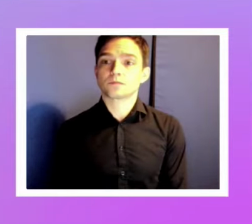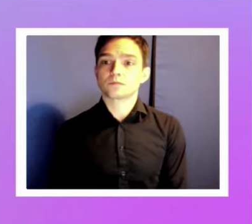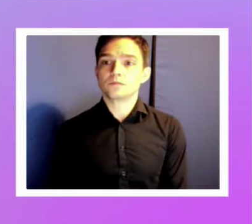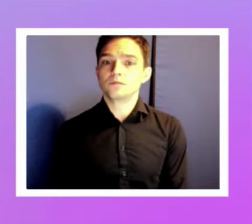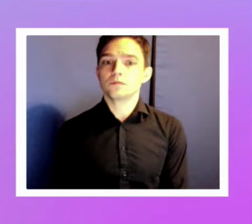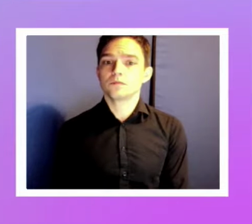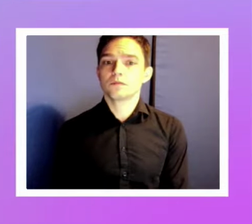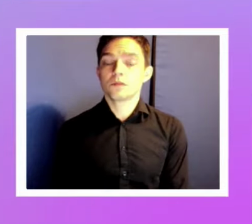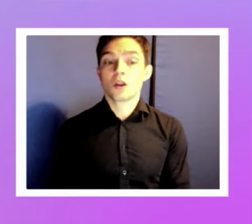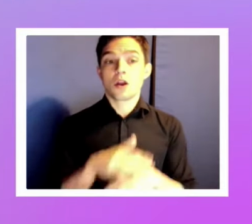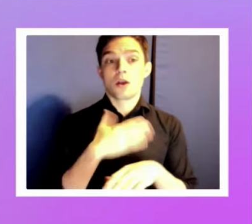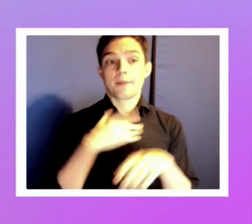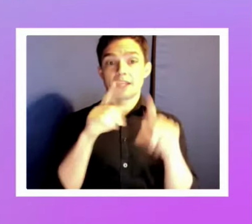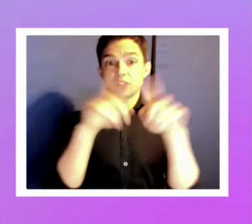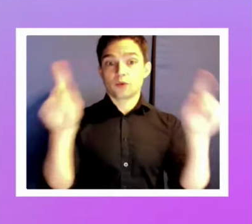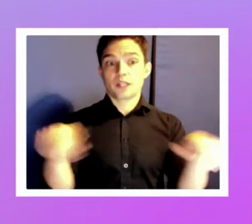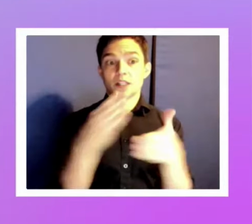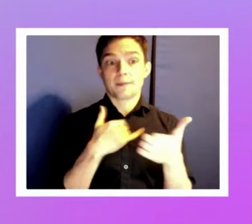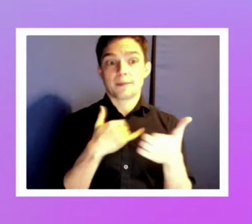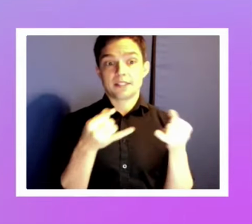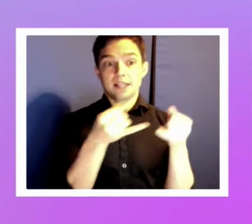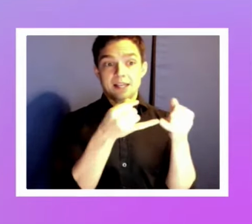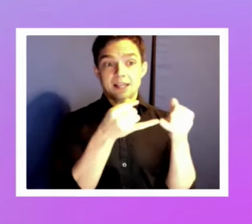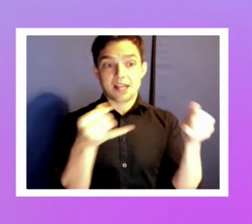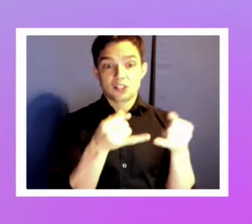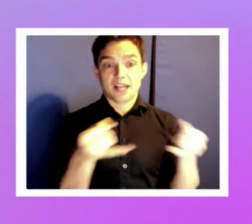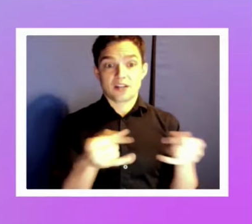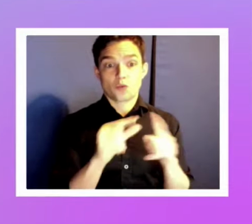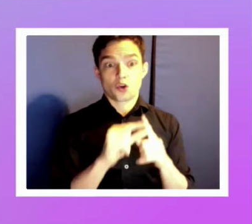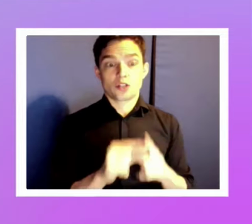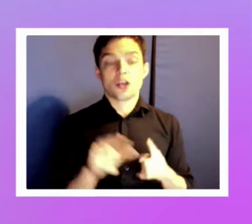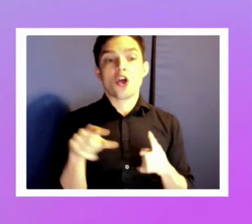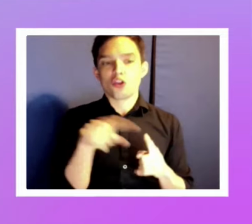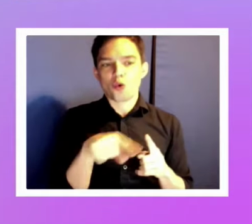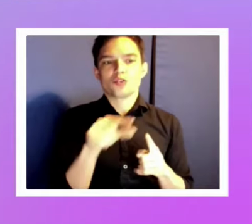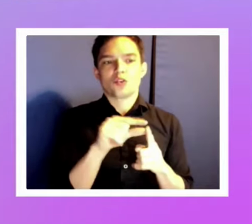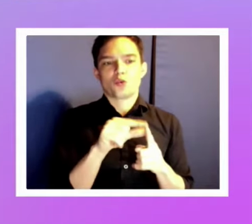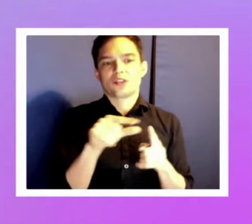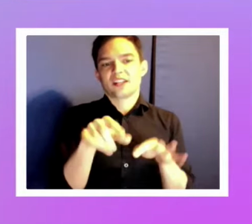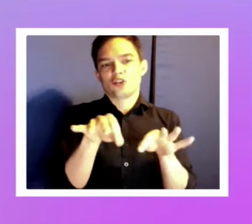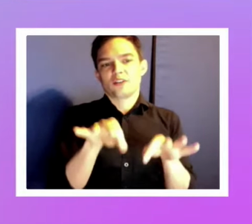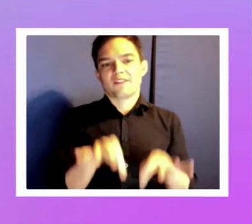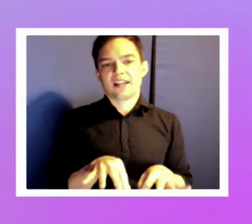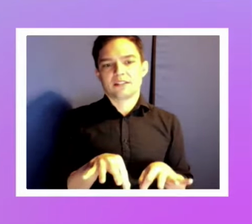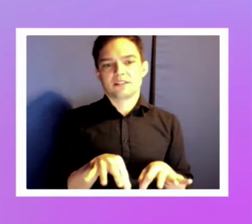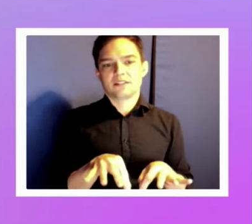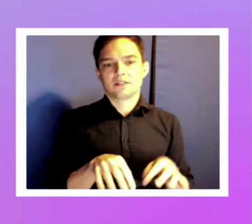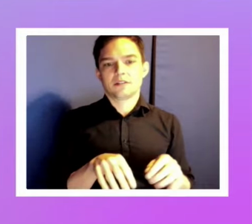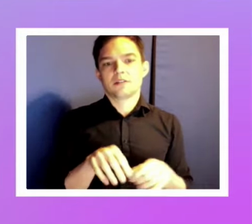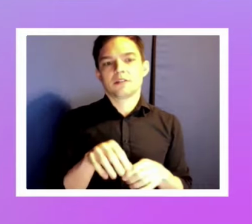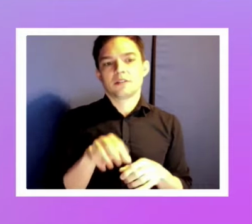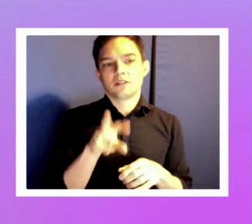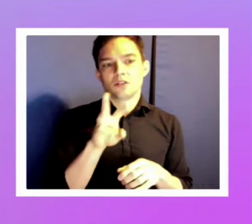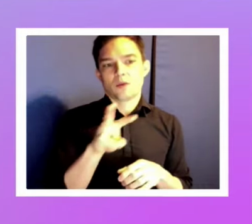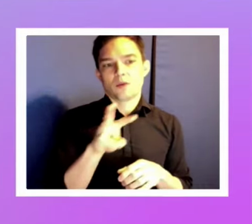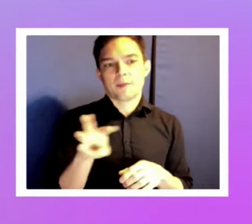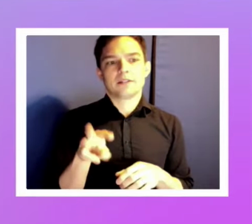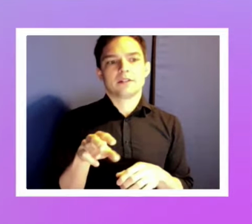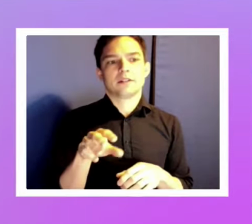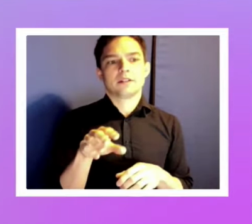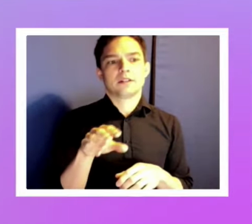words are underlined. These are things that are defined. So web page here is underlined, descendant